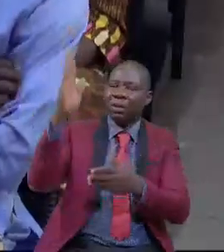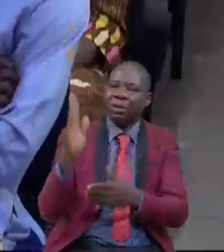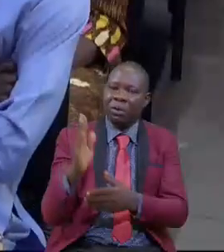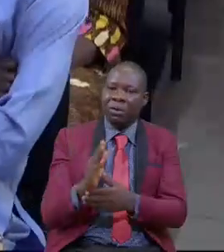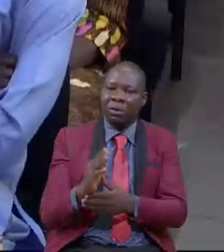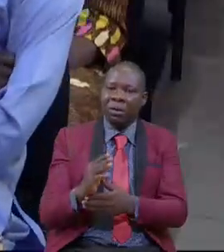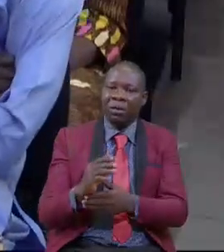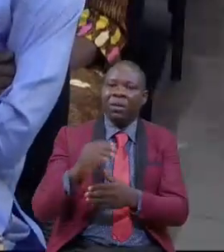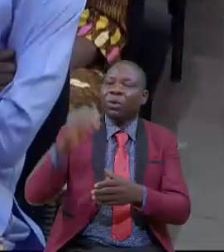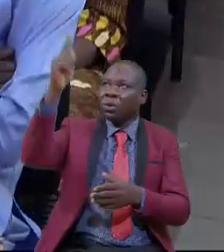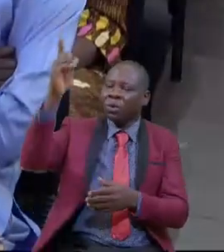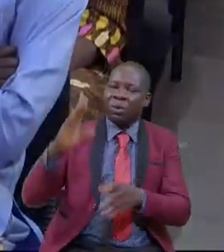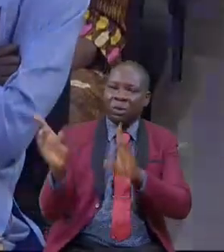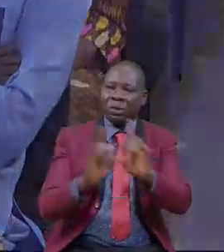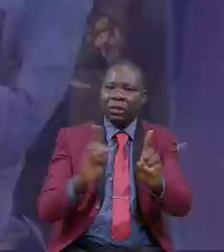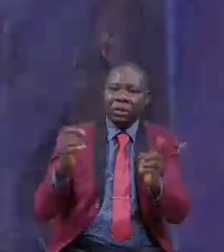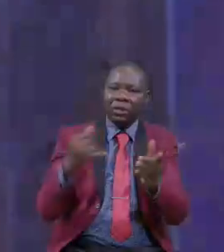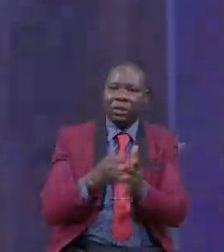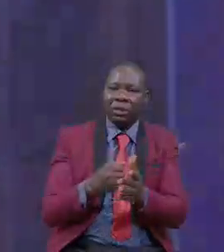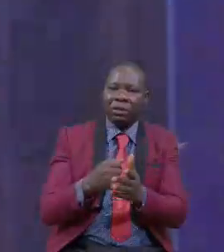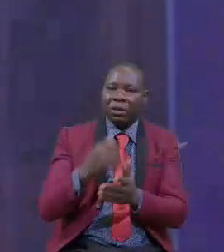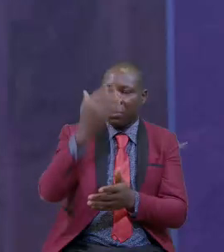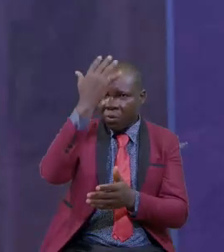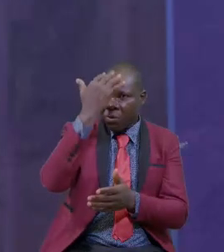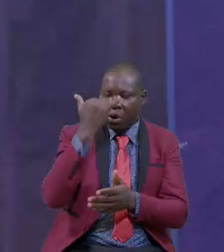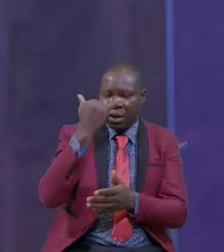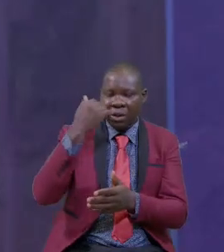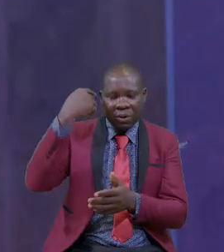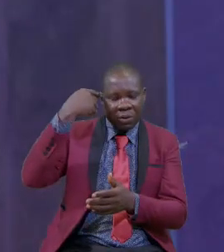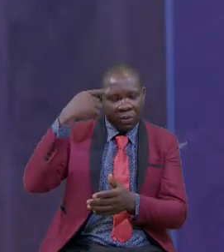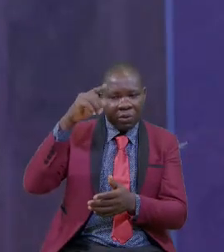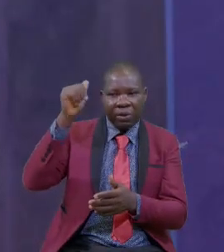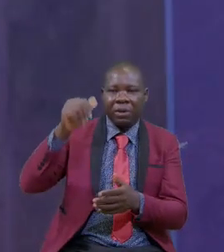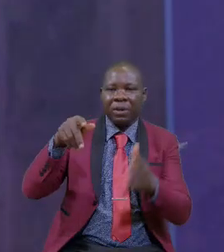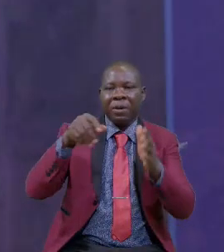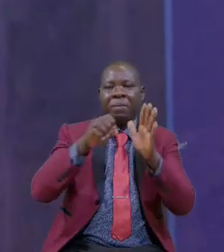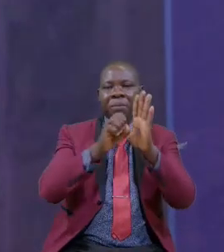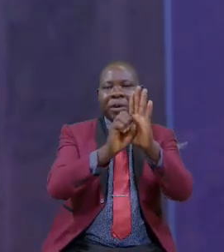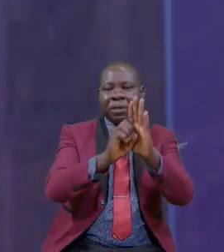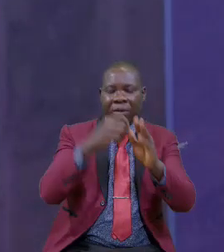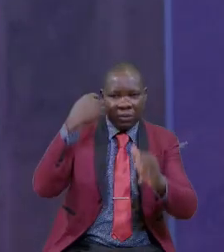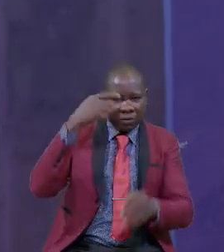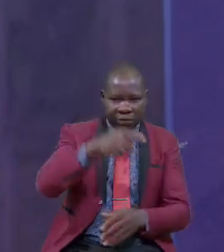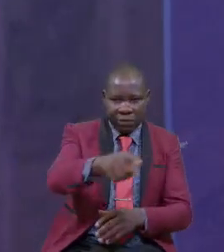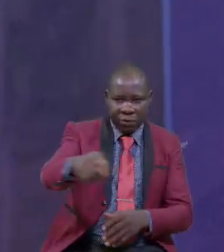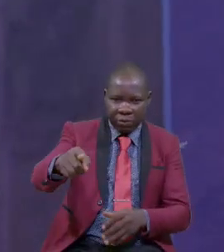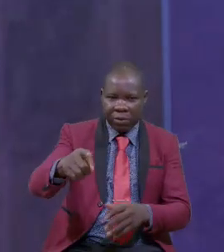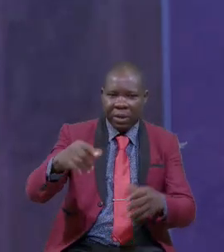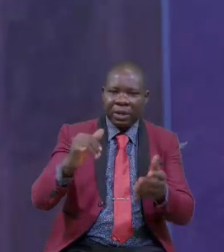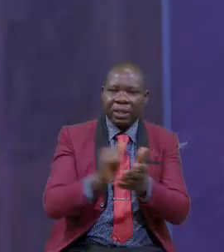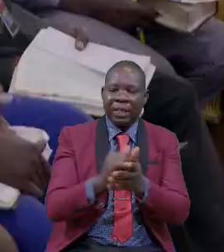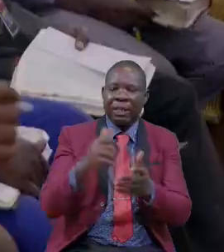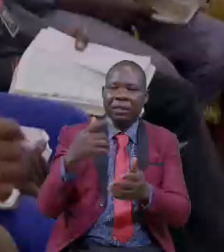Amen. Why? For a pattern for you. That today, grace will lift you